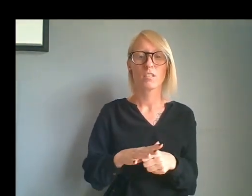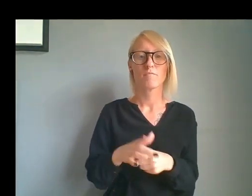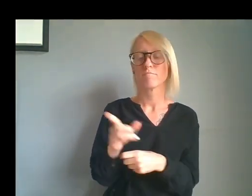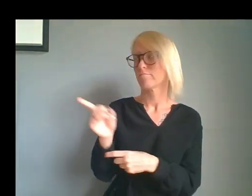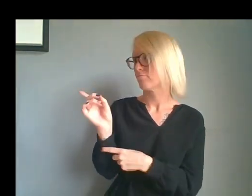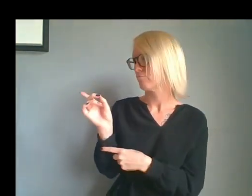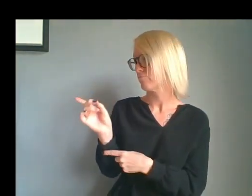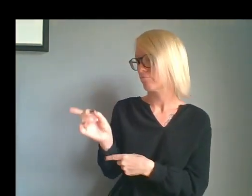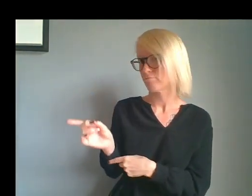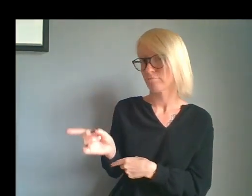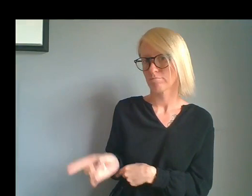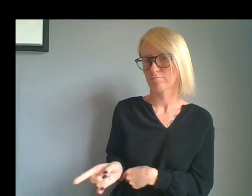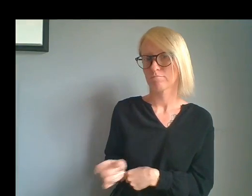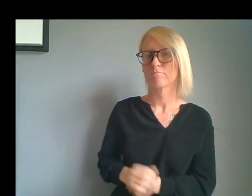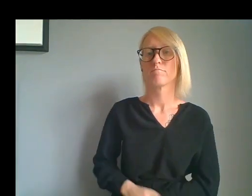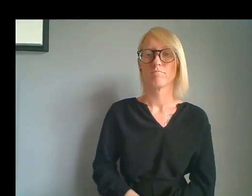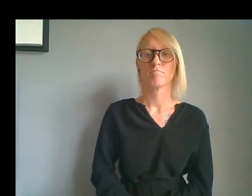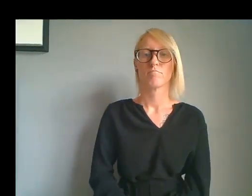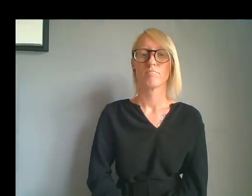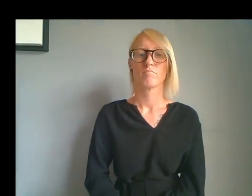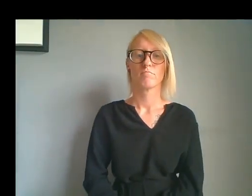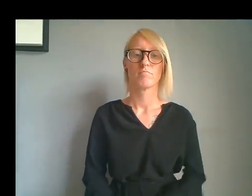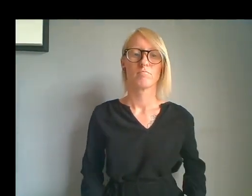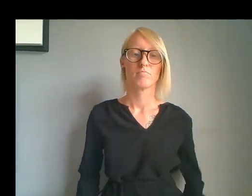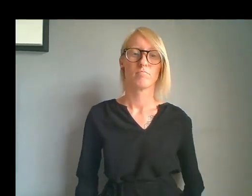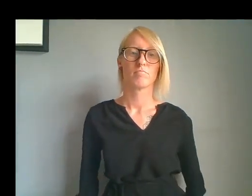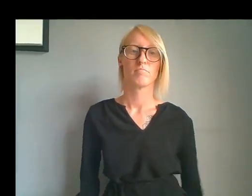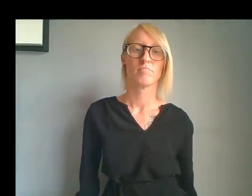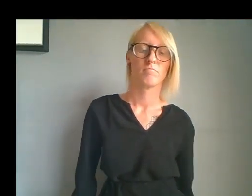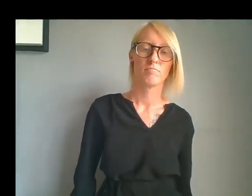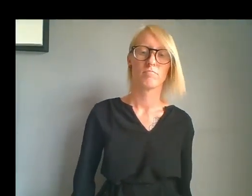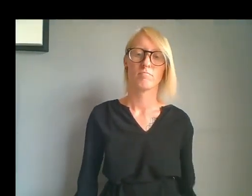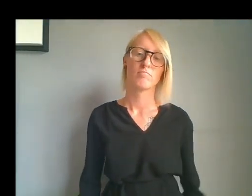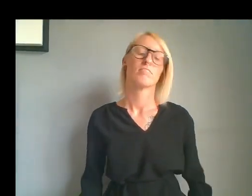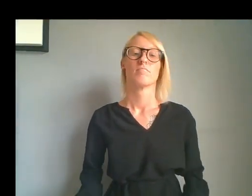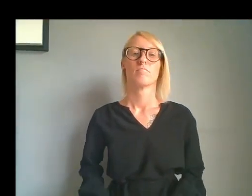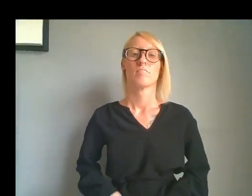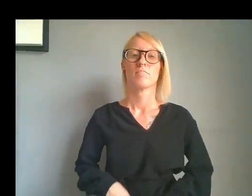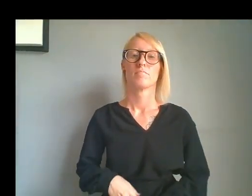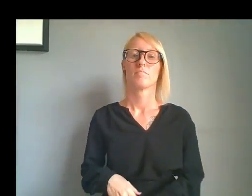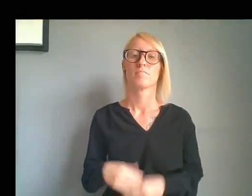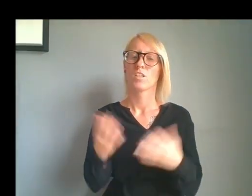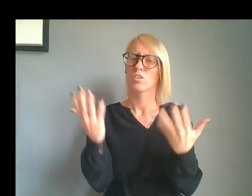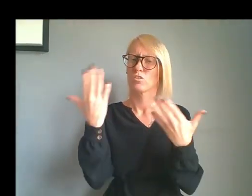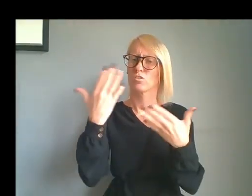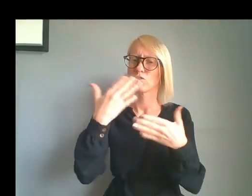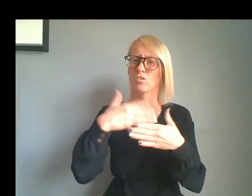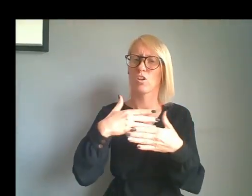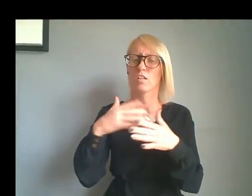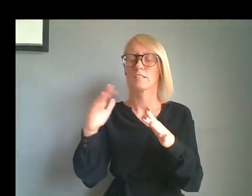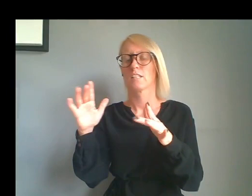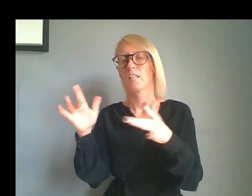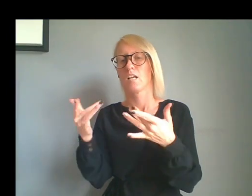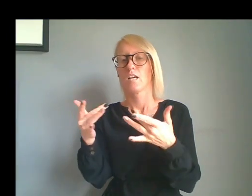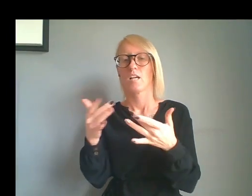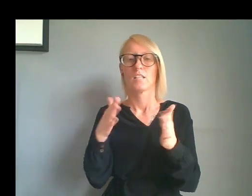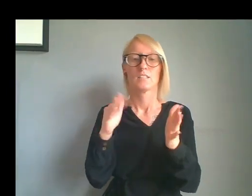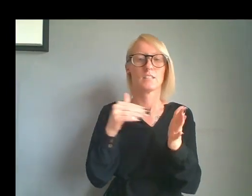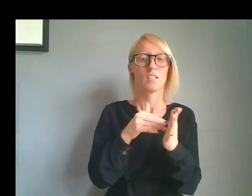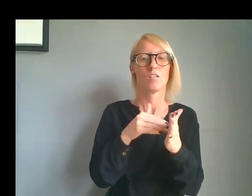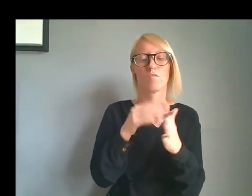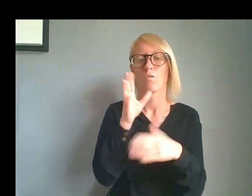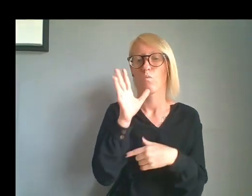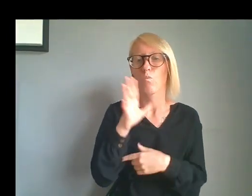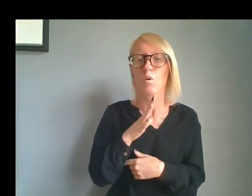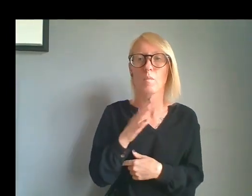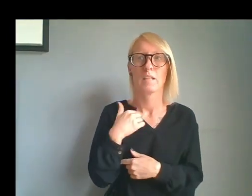Light. That's you, right? Is it that was my tweet yesterday. Okay, yeah. The Darkness to Light, the Aquarium, Center for Women, I see them on there